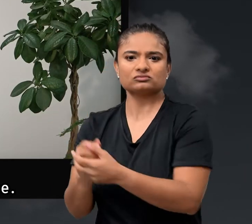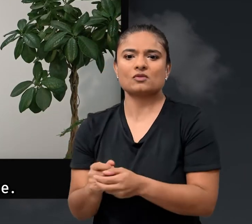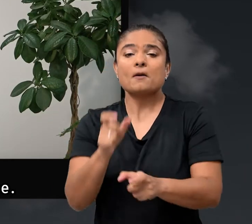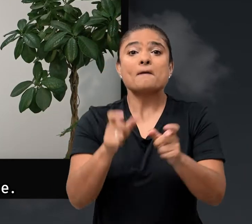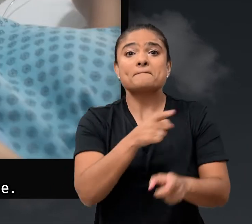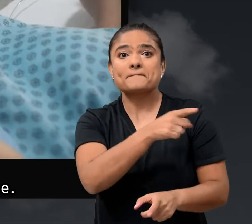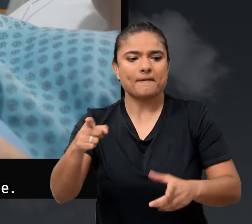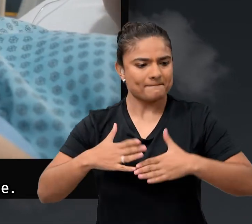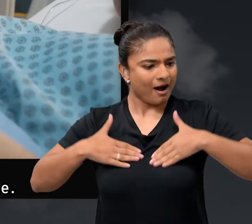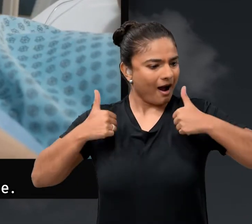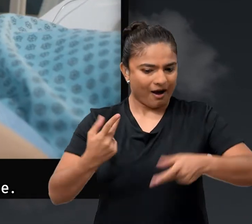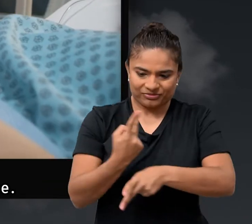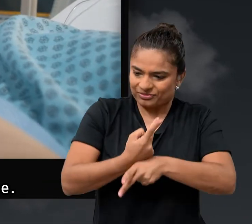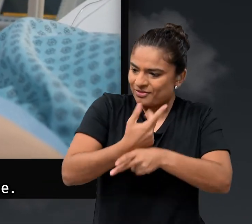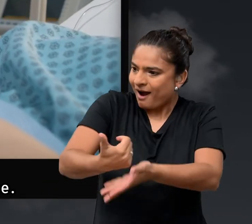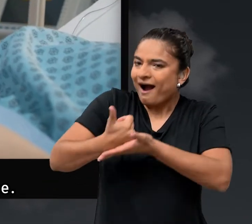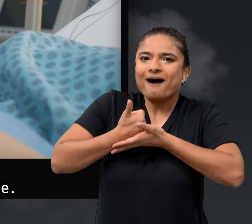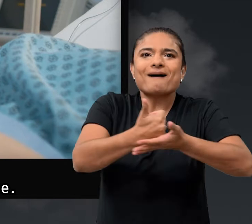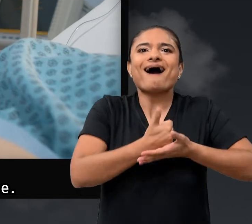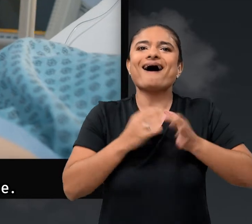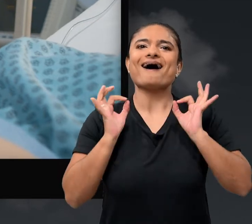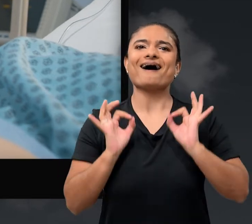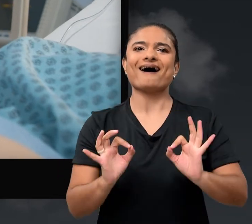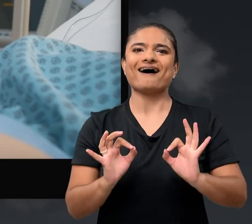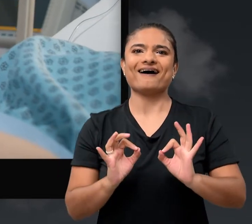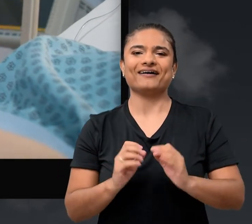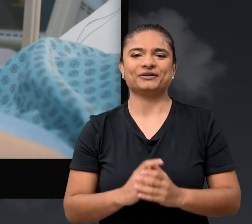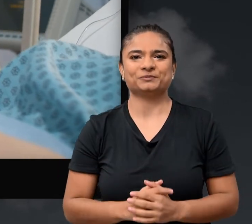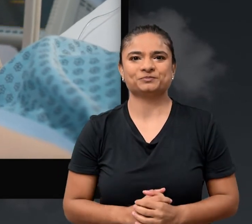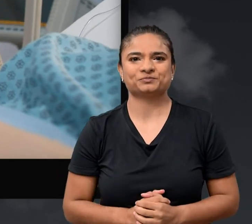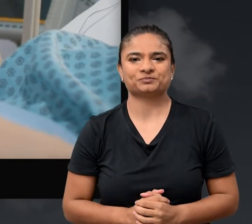disability with quality healthcare.